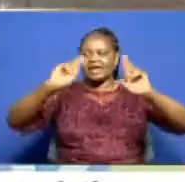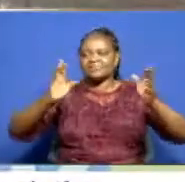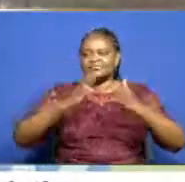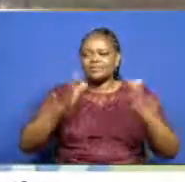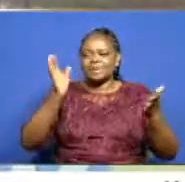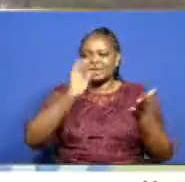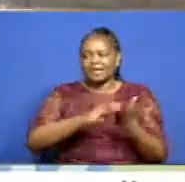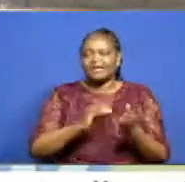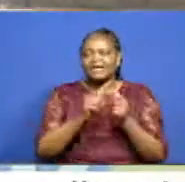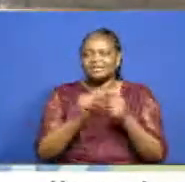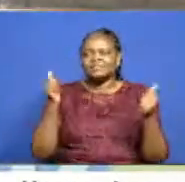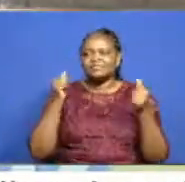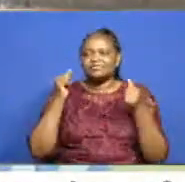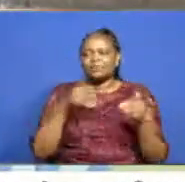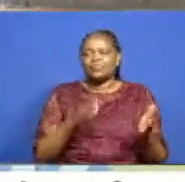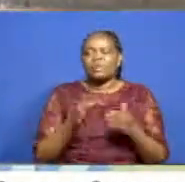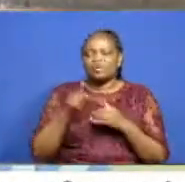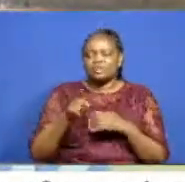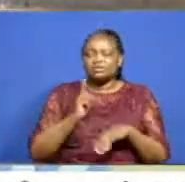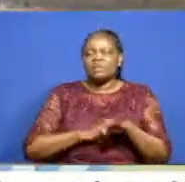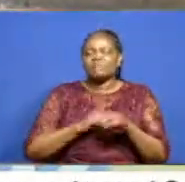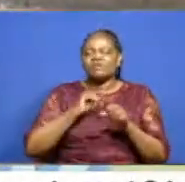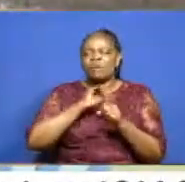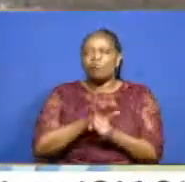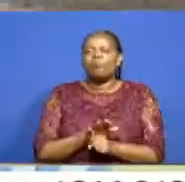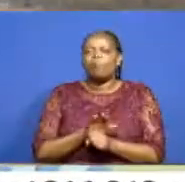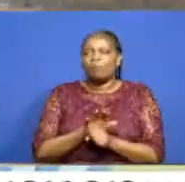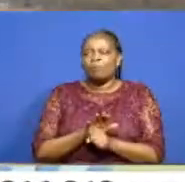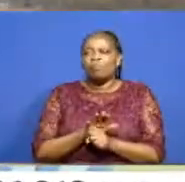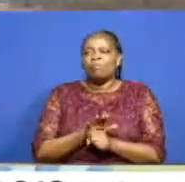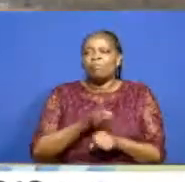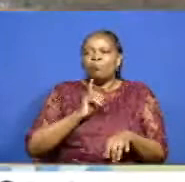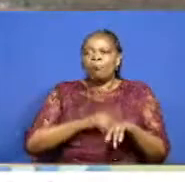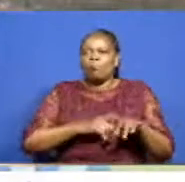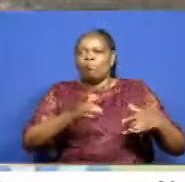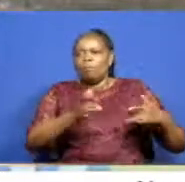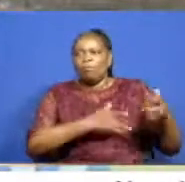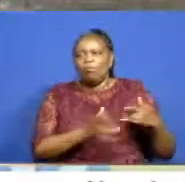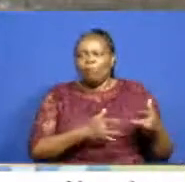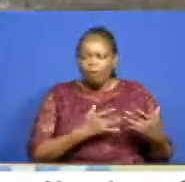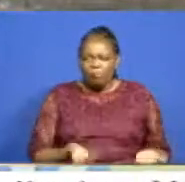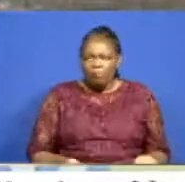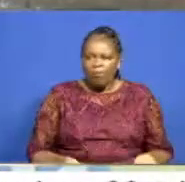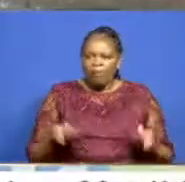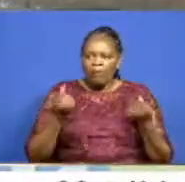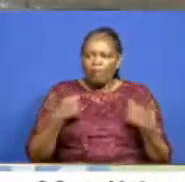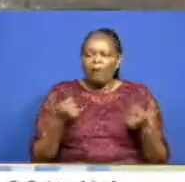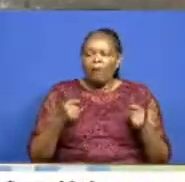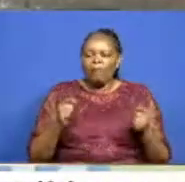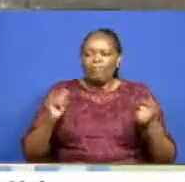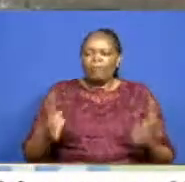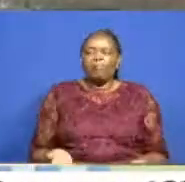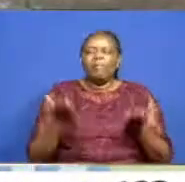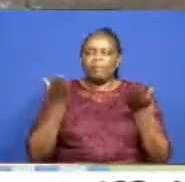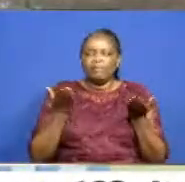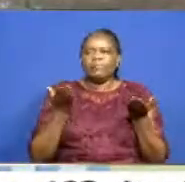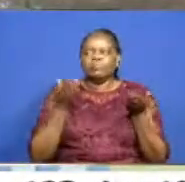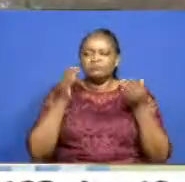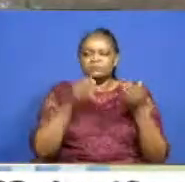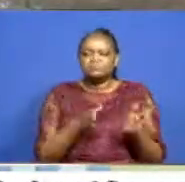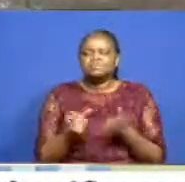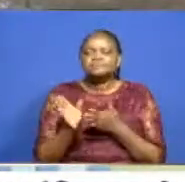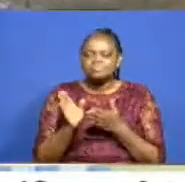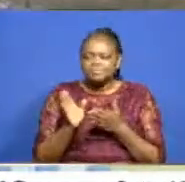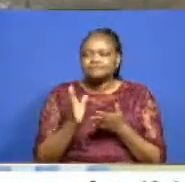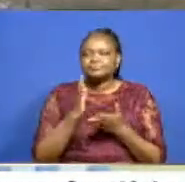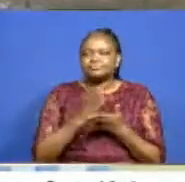manner during this COVID-19 pandemic. If you look at how we have tried to improve the infrastructure in